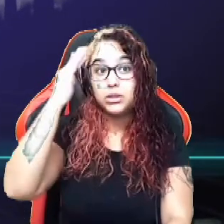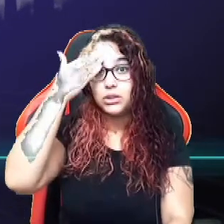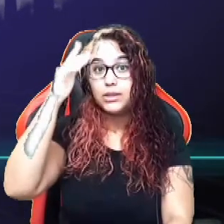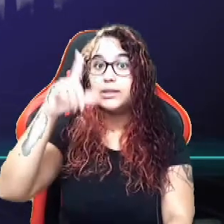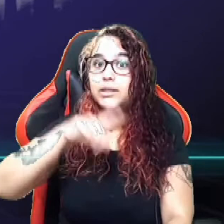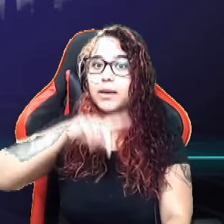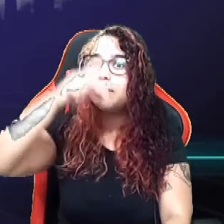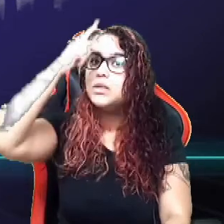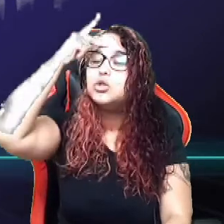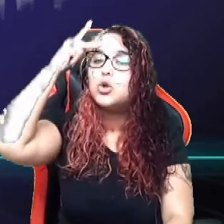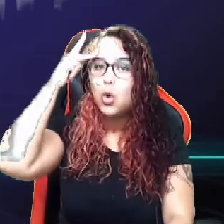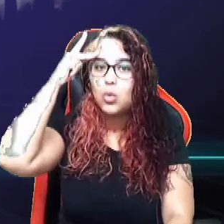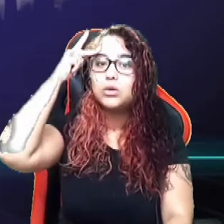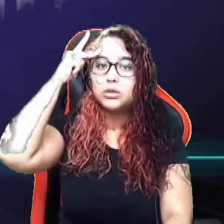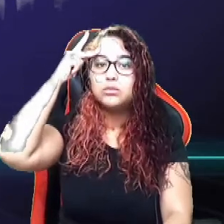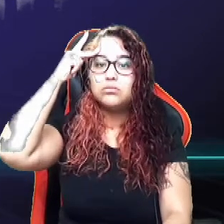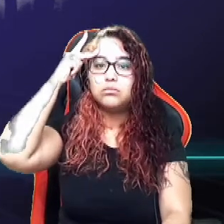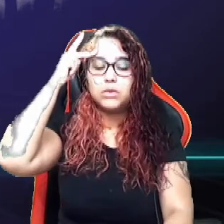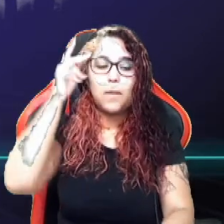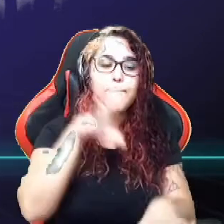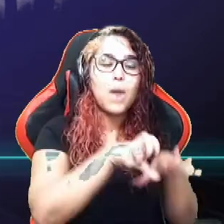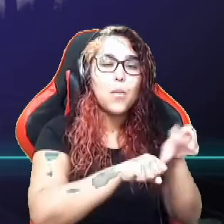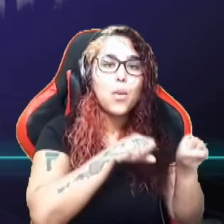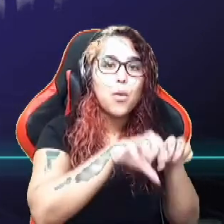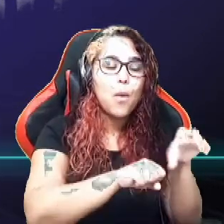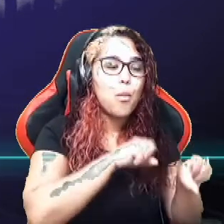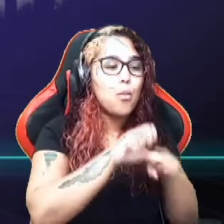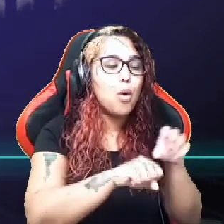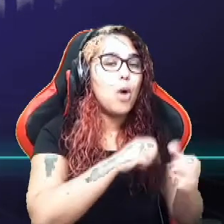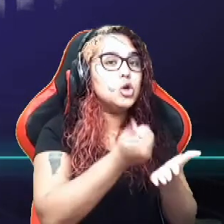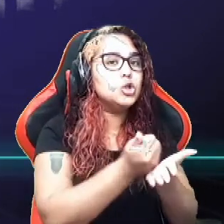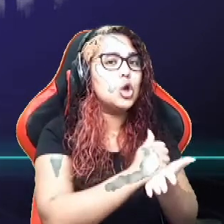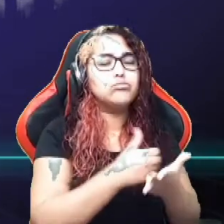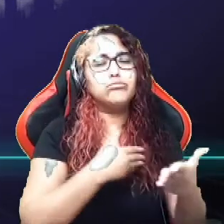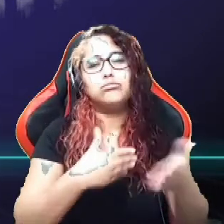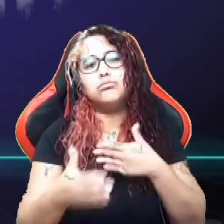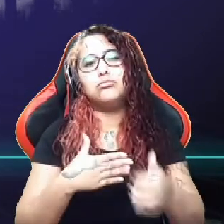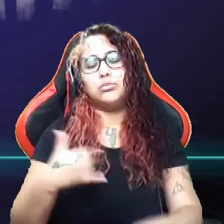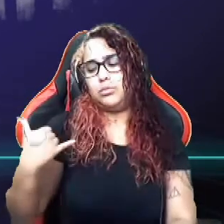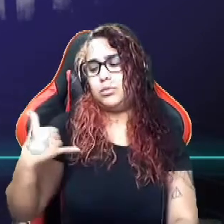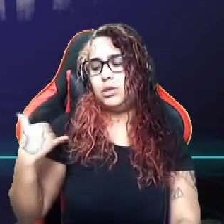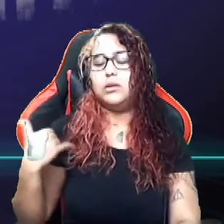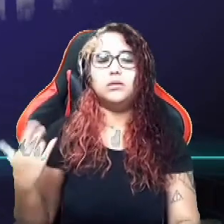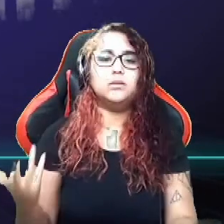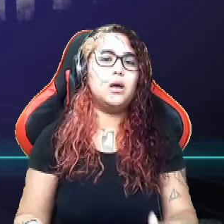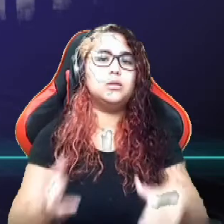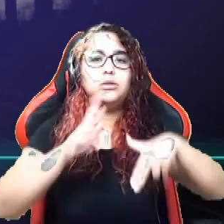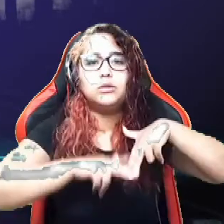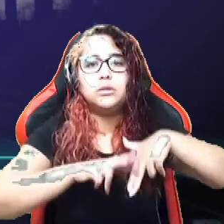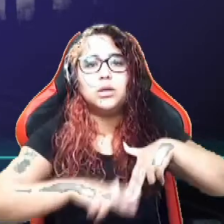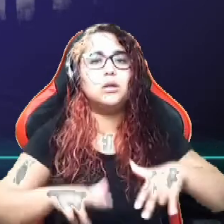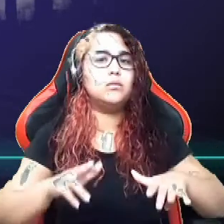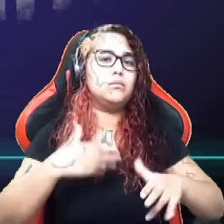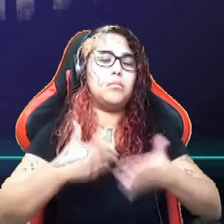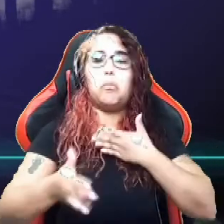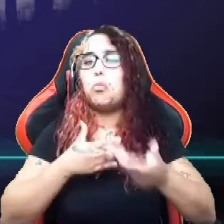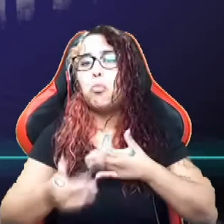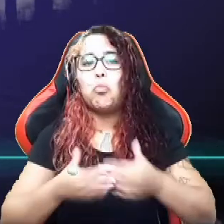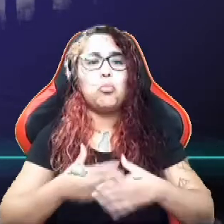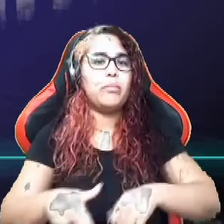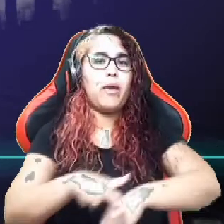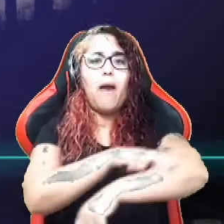people, I need to truly take into account that people from different genders and ages